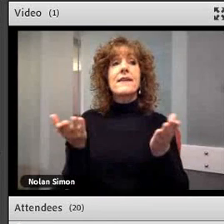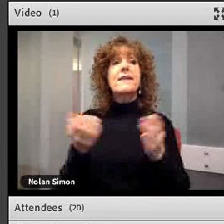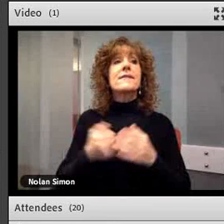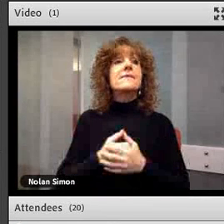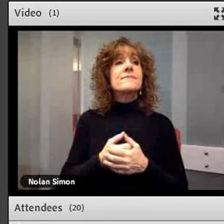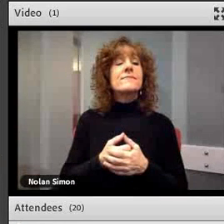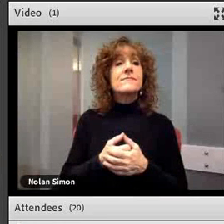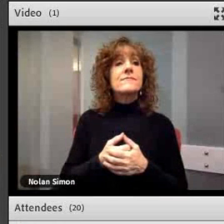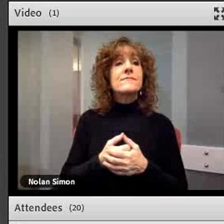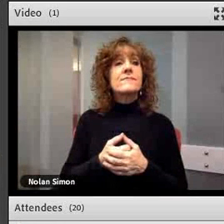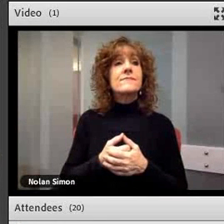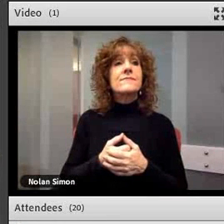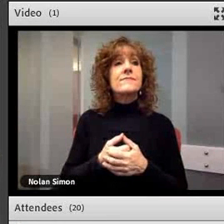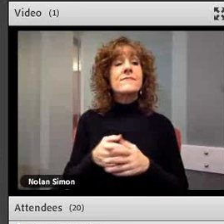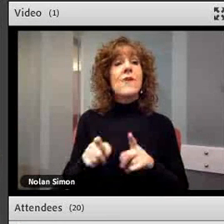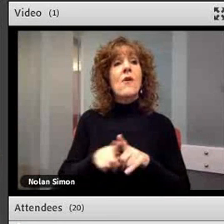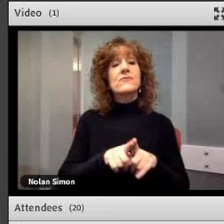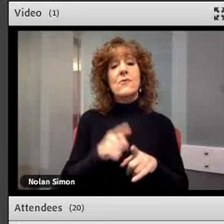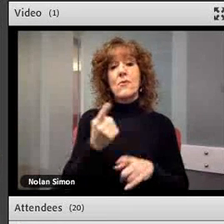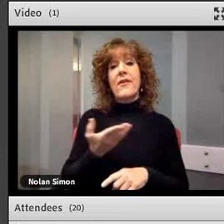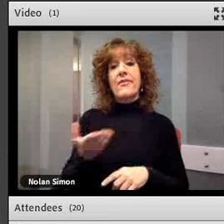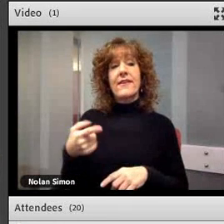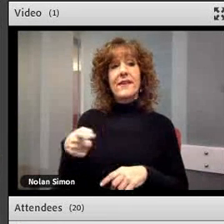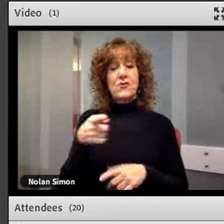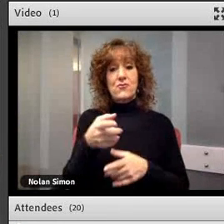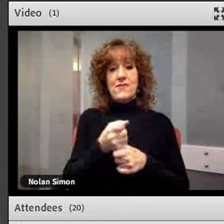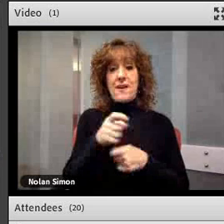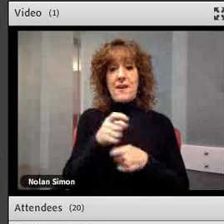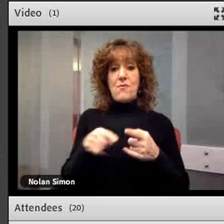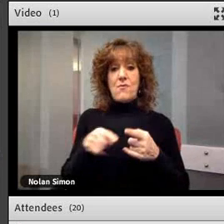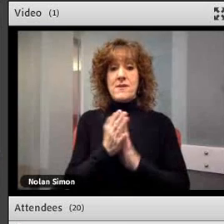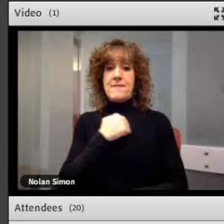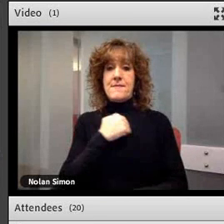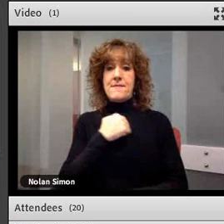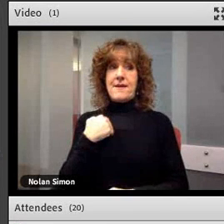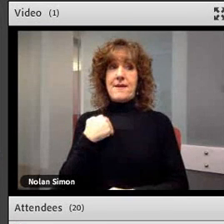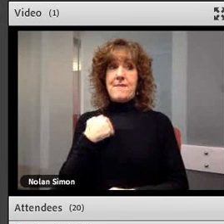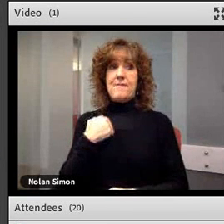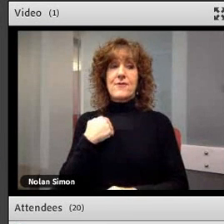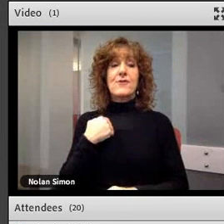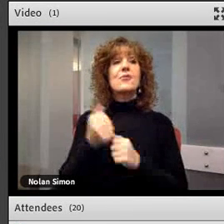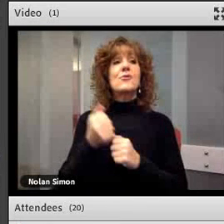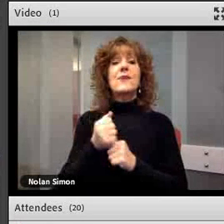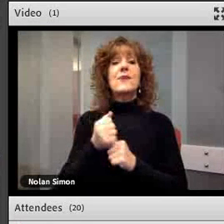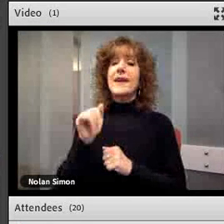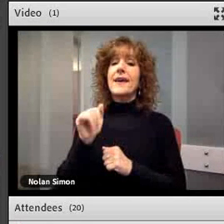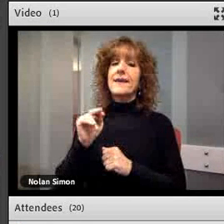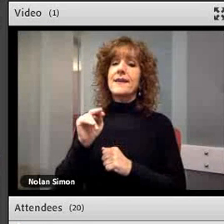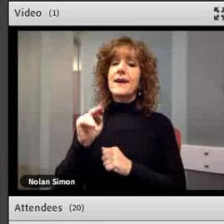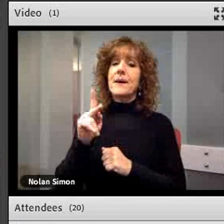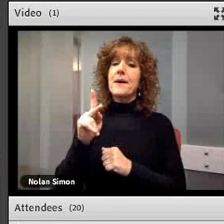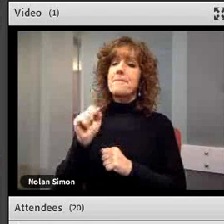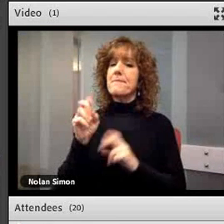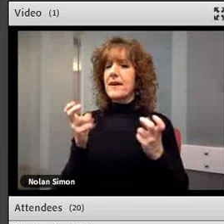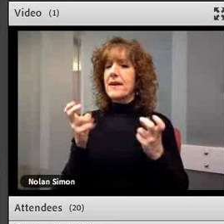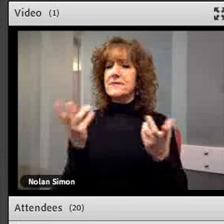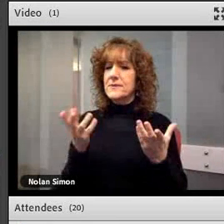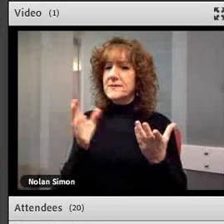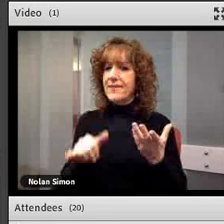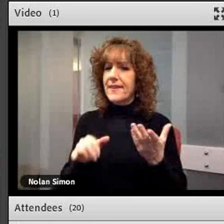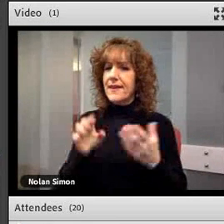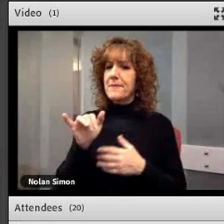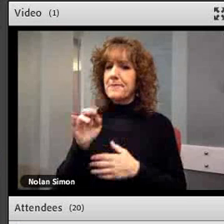Also, one of the things that you get when you're a member is you get banks. And the banks are places where you can